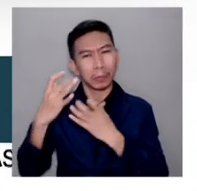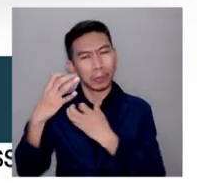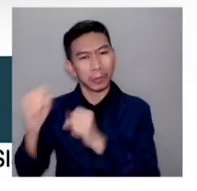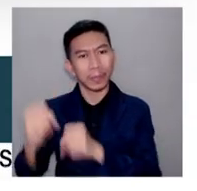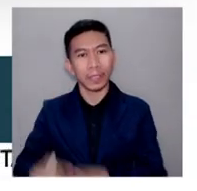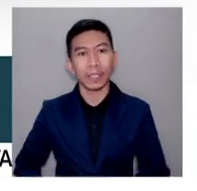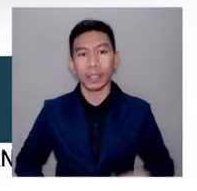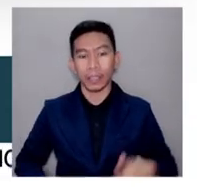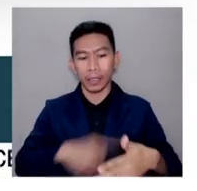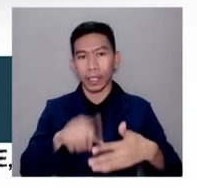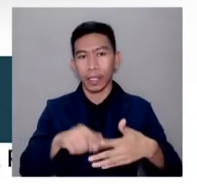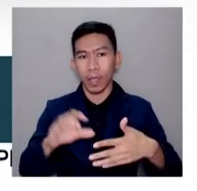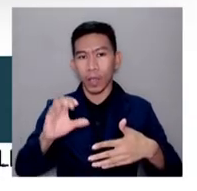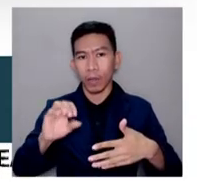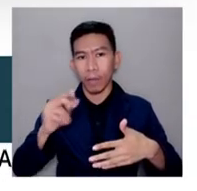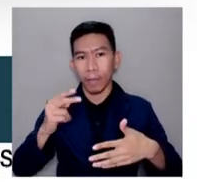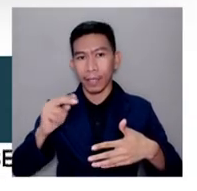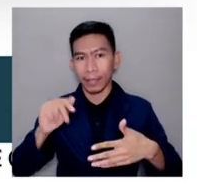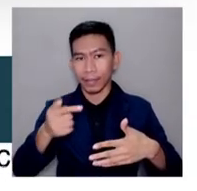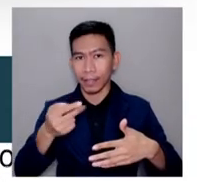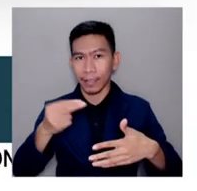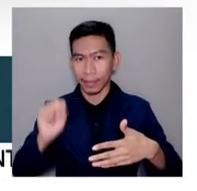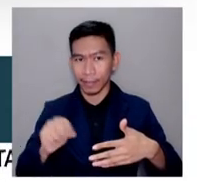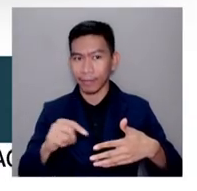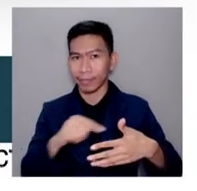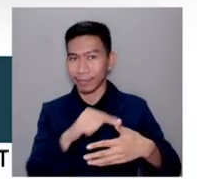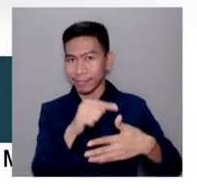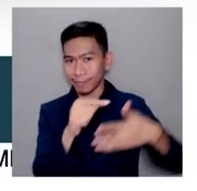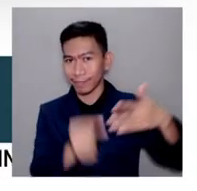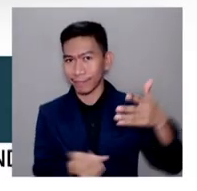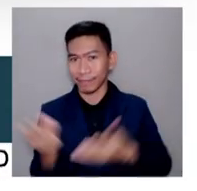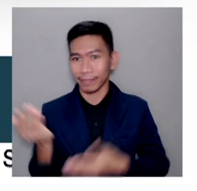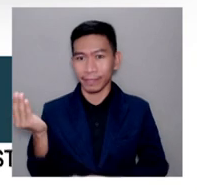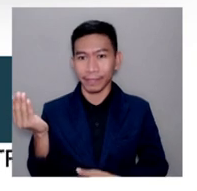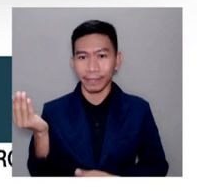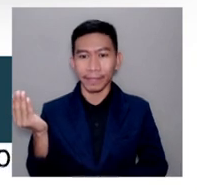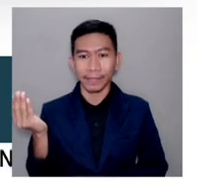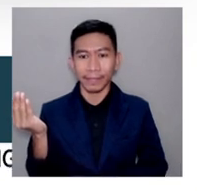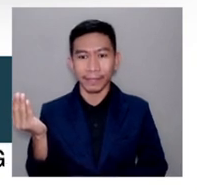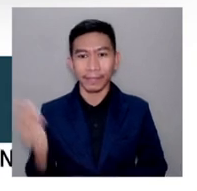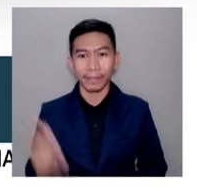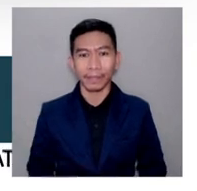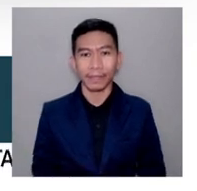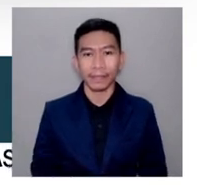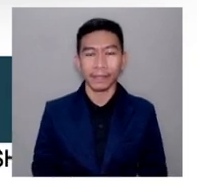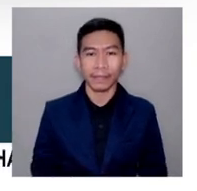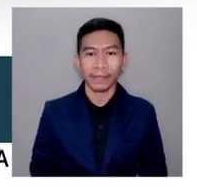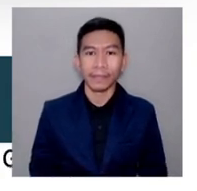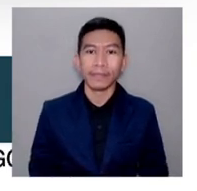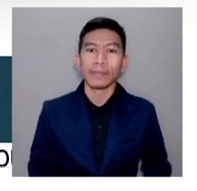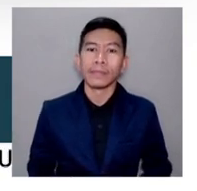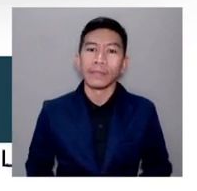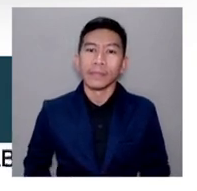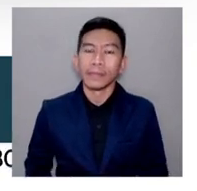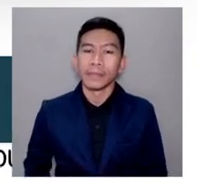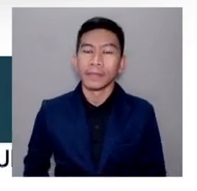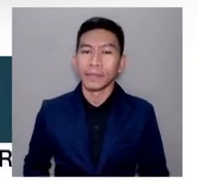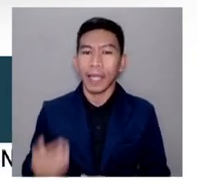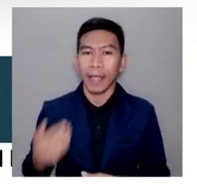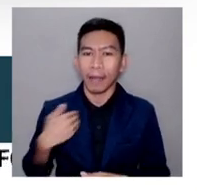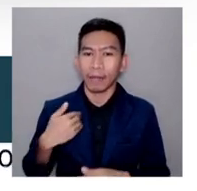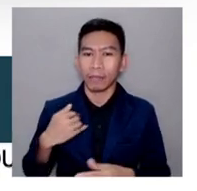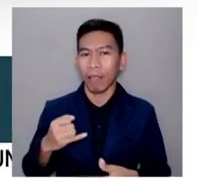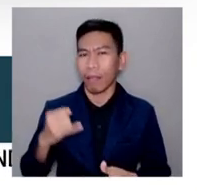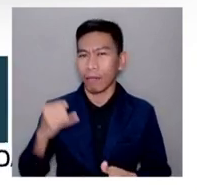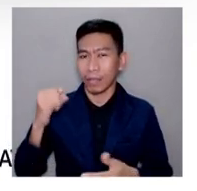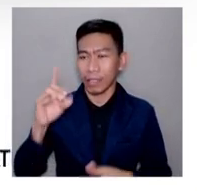Copenhagen, followed by Zurich, Calgary, and Vancouver. The index placed the war-torn Syrian capital, Damascus, as the least